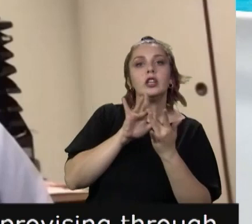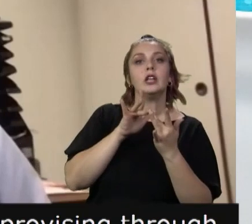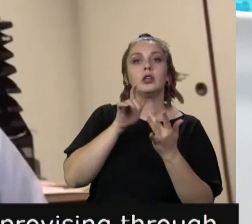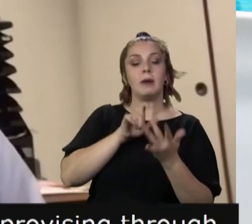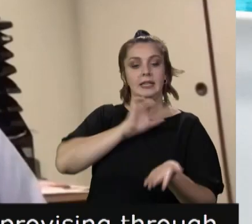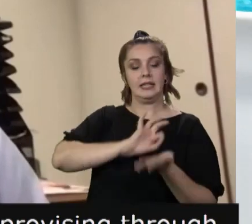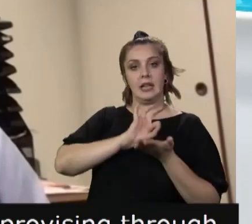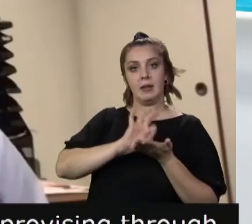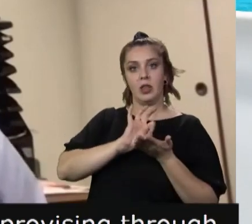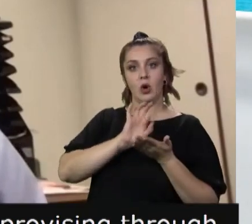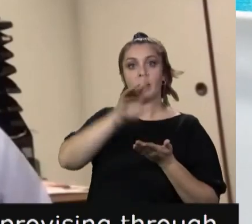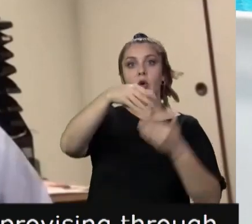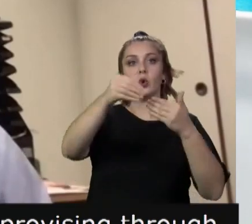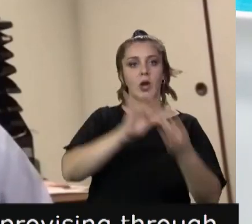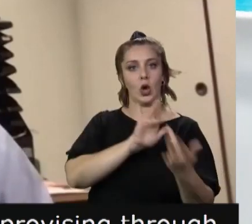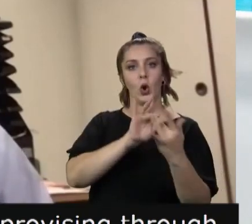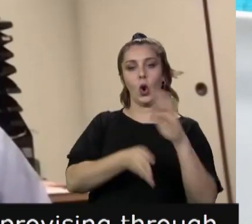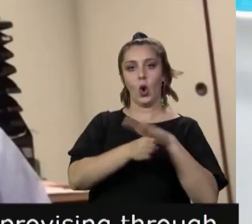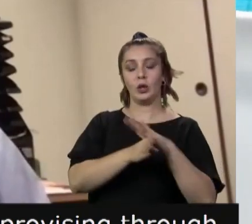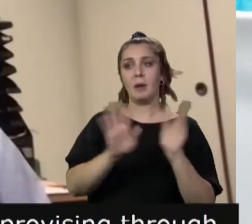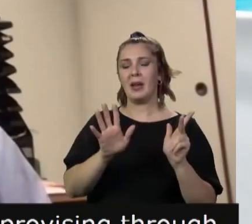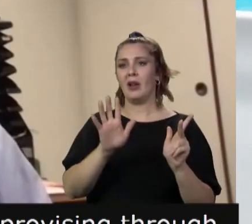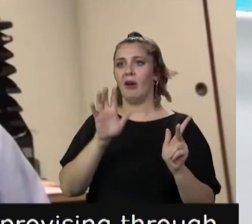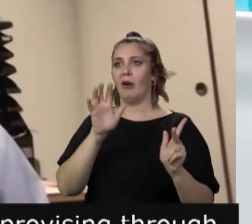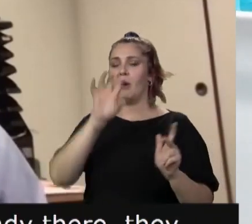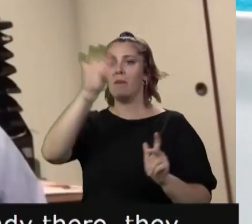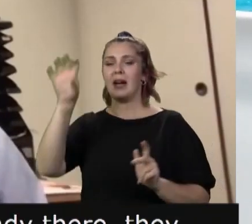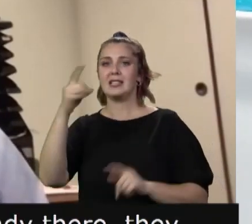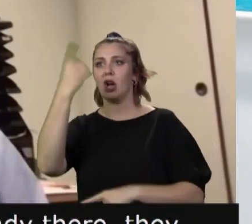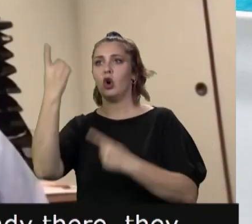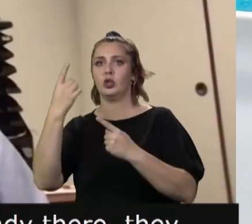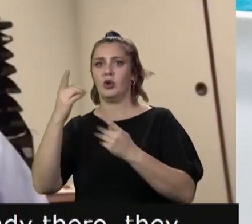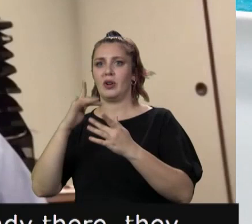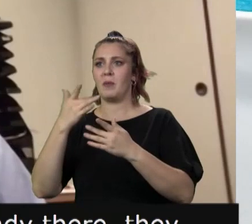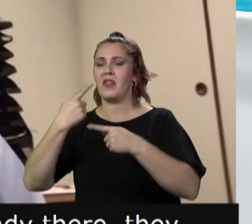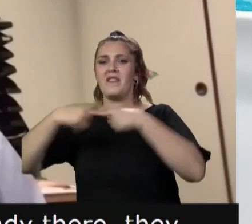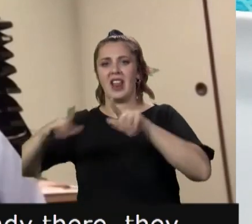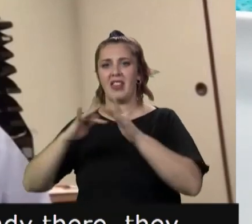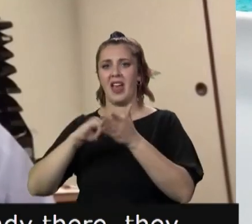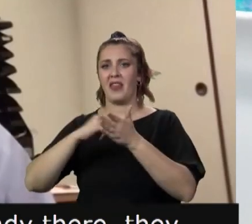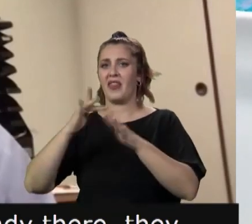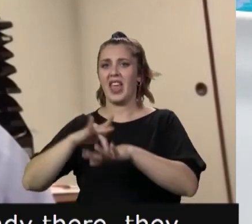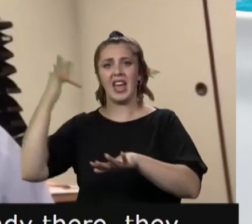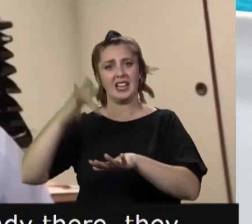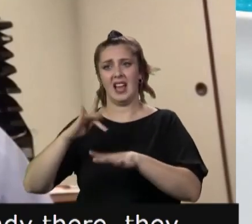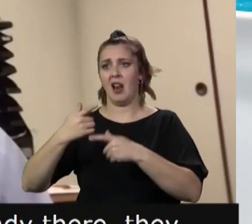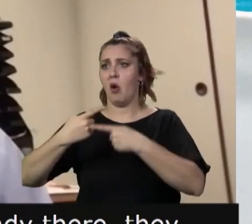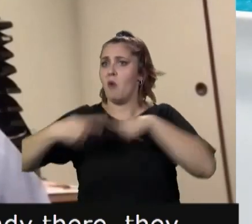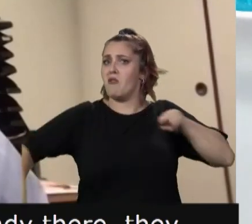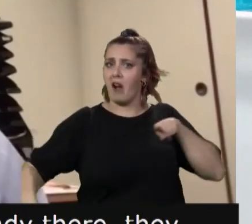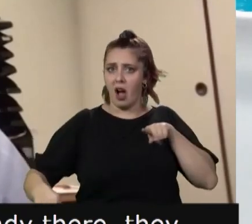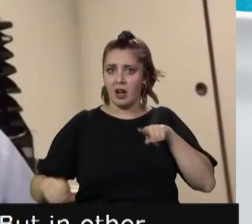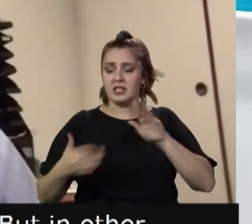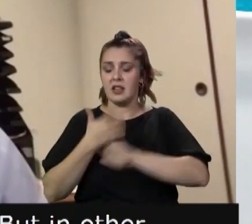already there. They were able to keep in touch suppliers and users. But in other countries, the digital gap